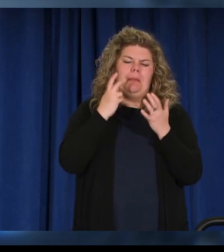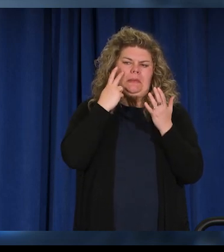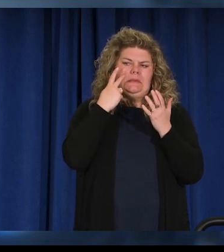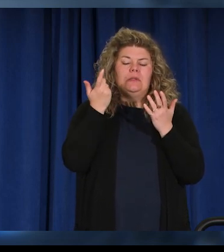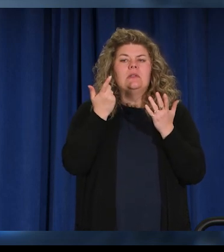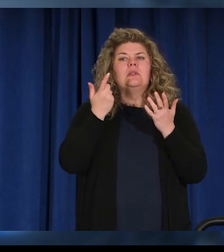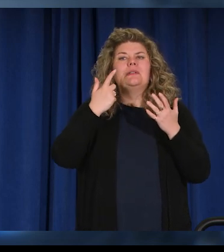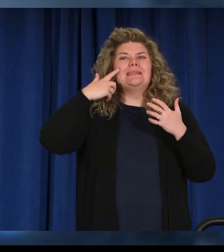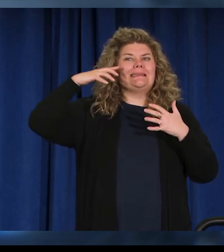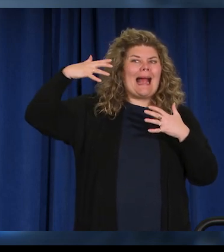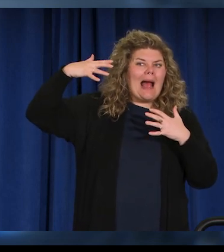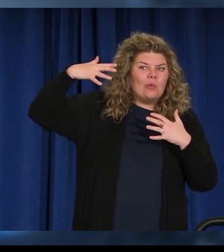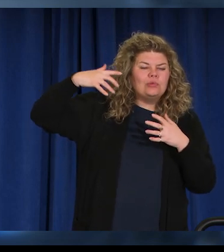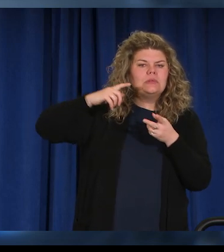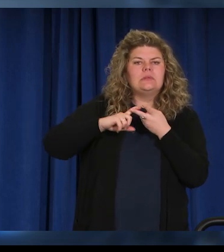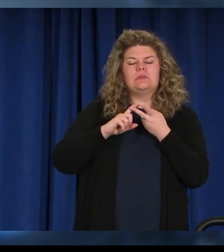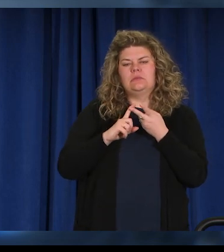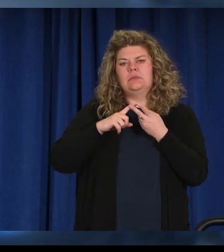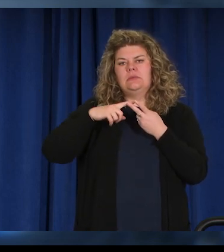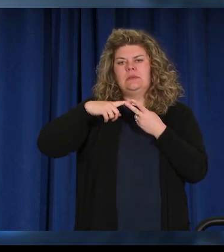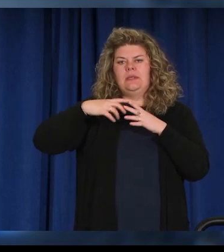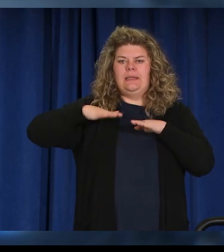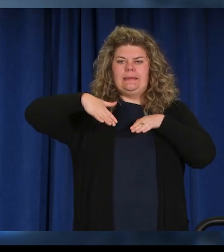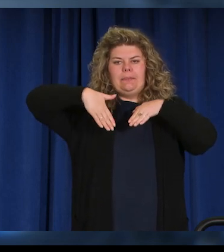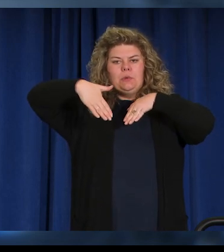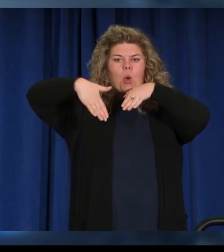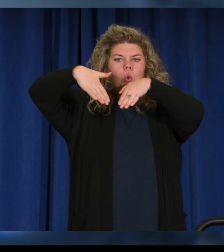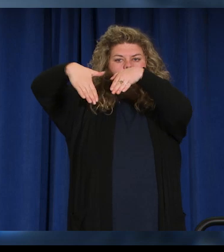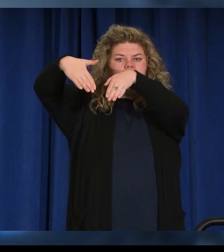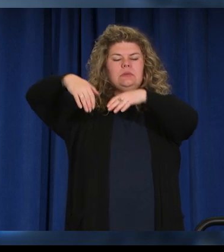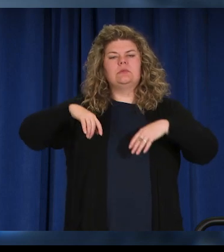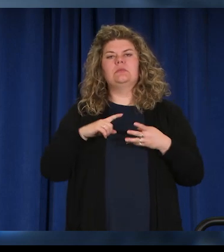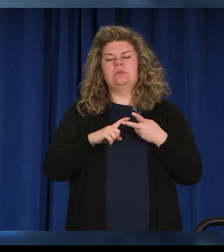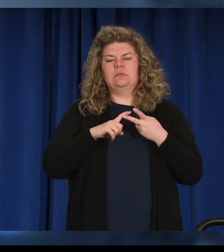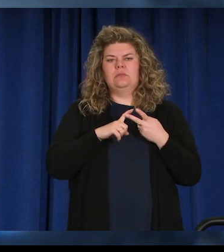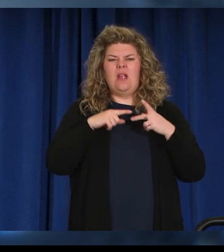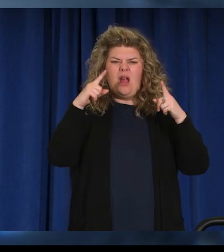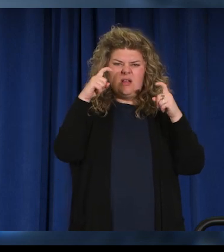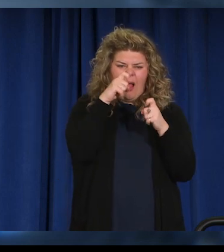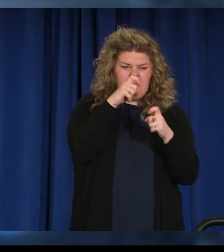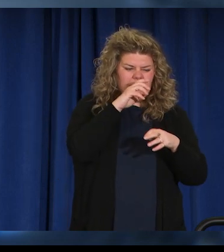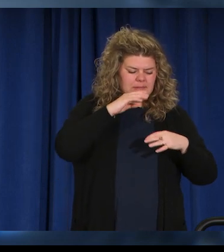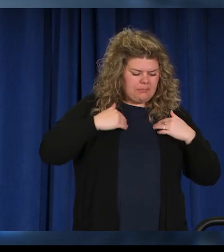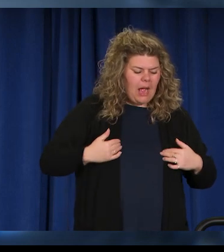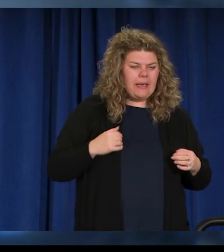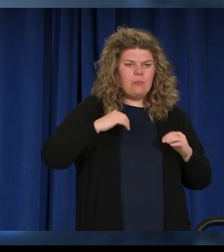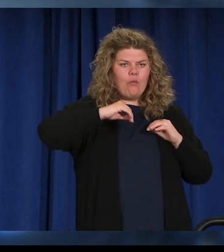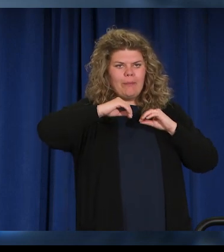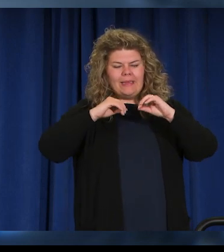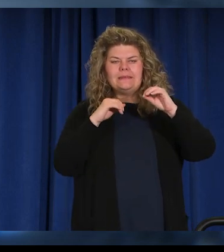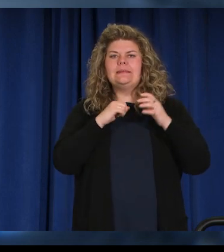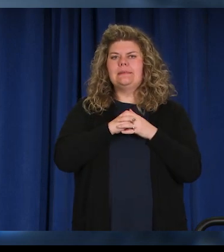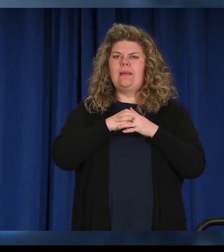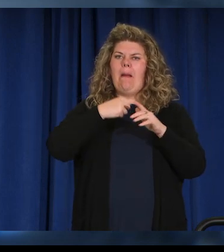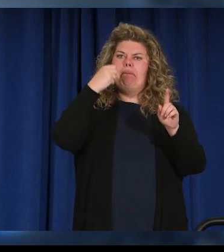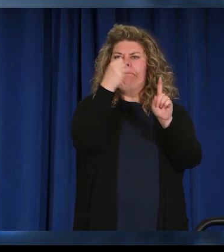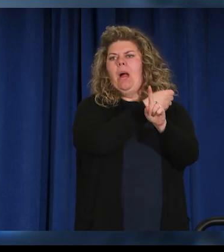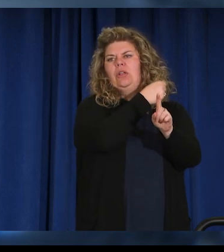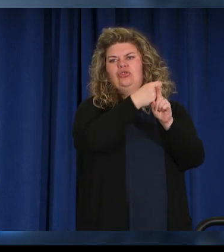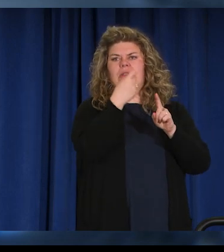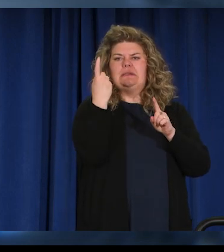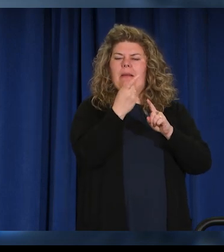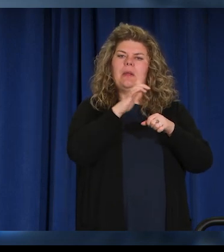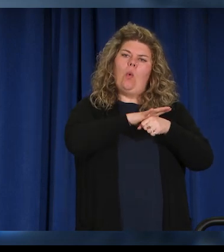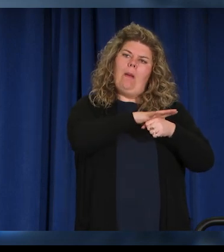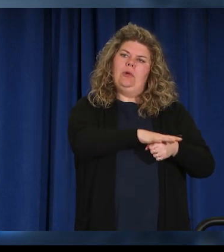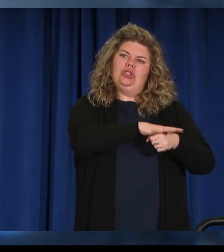Making sounds, walking on your tiptoes, complex body movements, punching objects or physically putting force